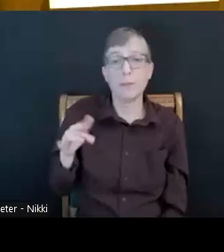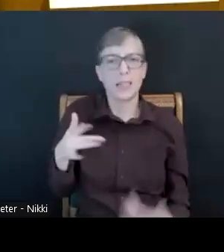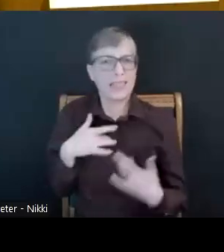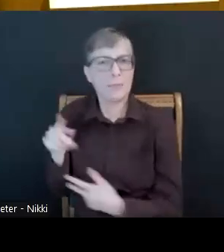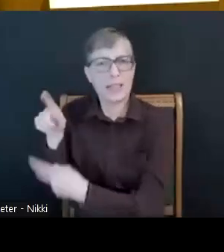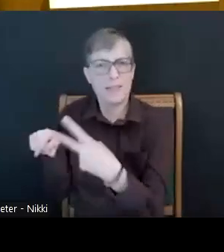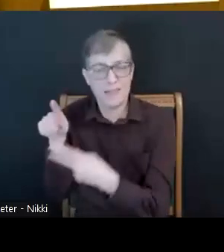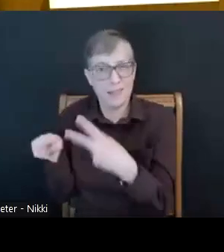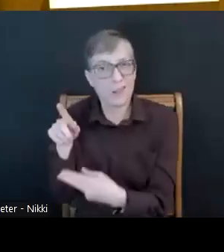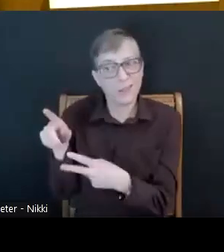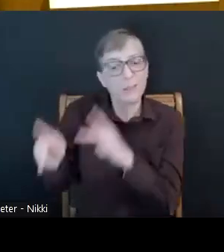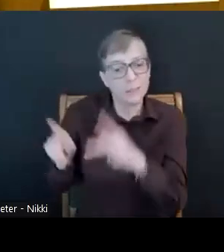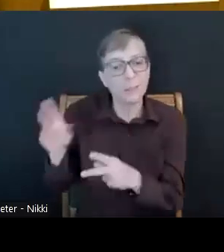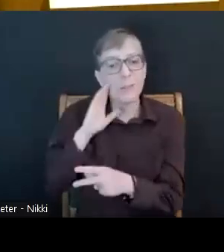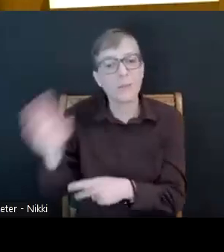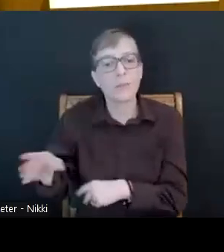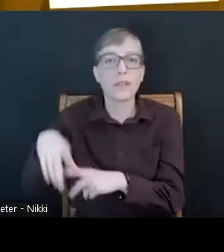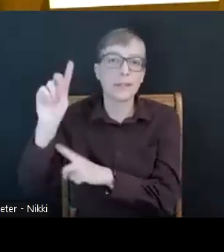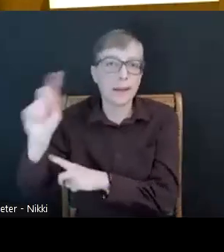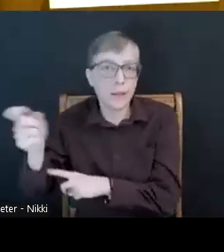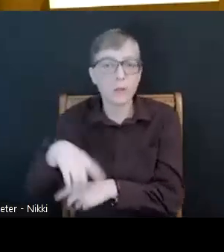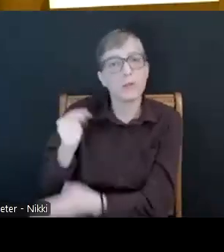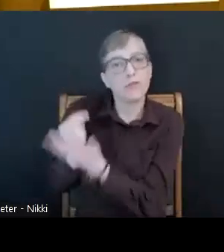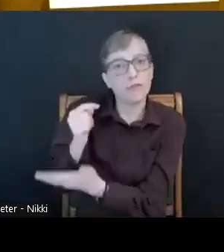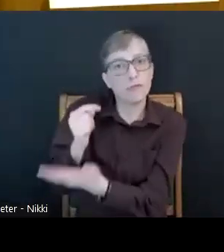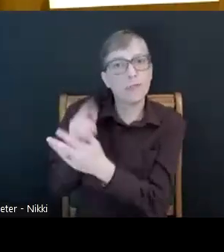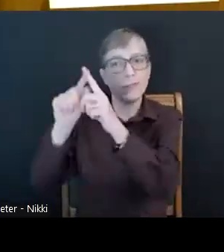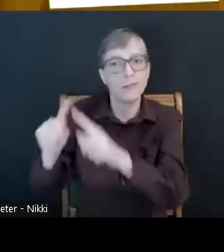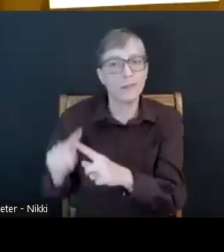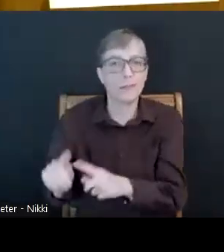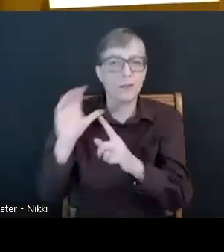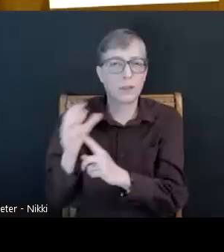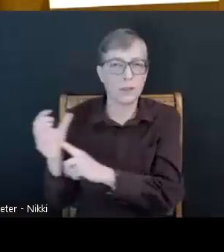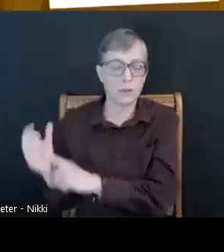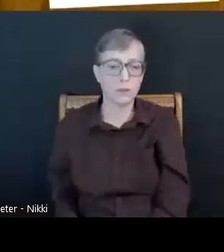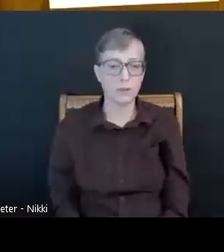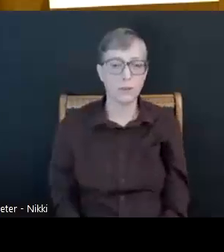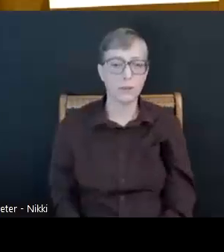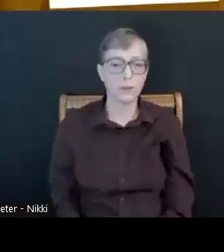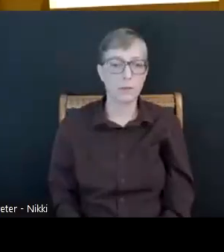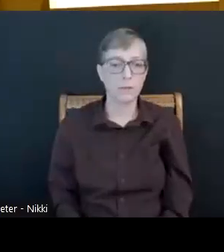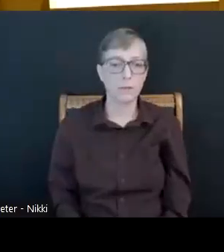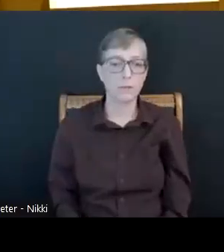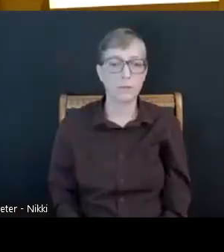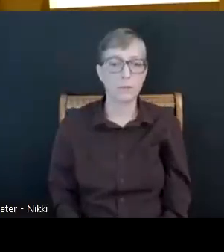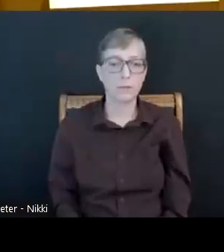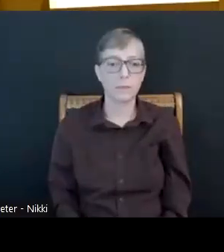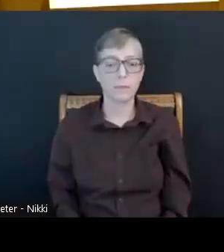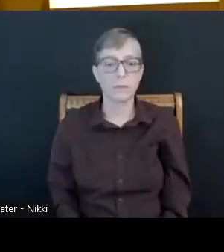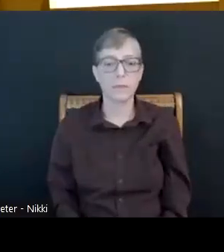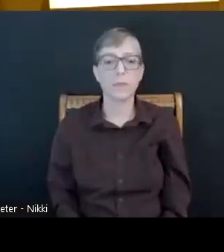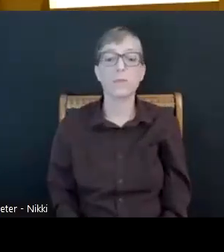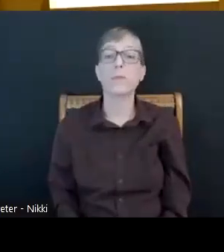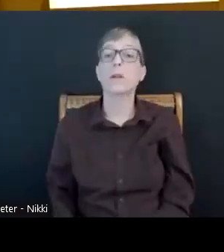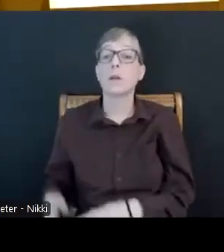especially ophthalmologists, these conditions. And then many people, though, after that, need some type of additional